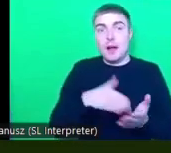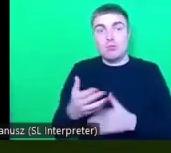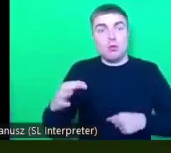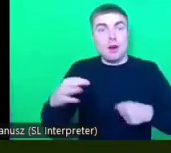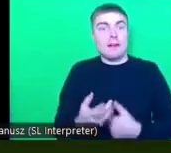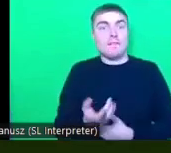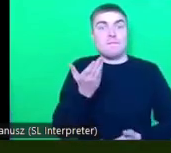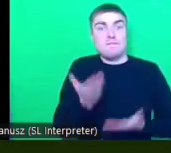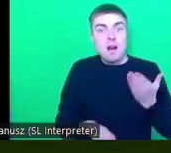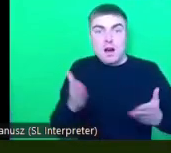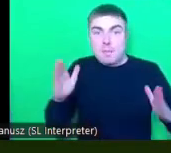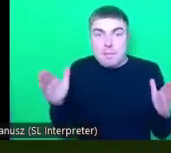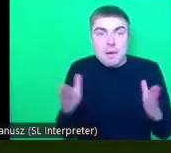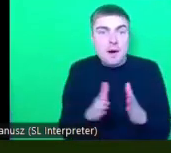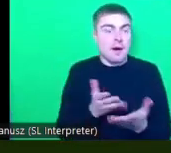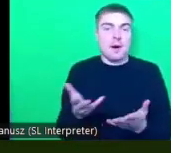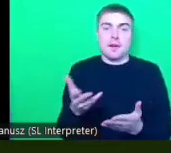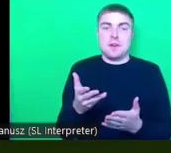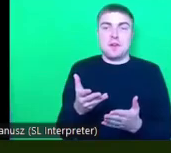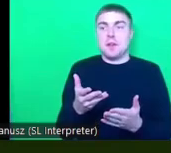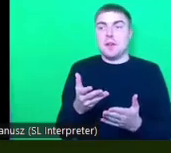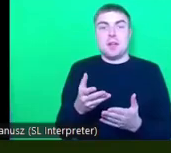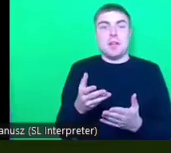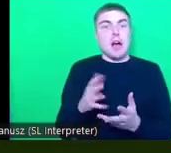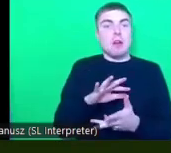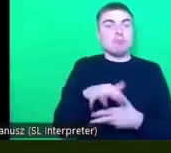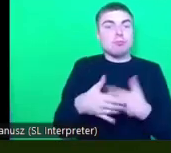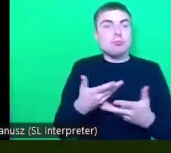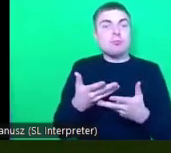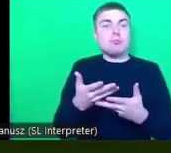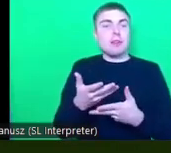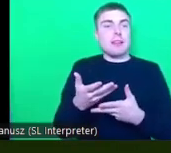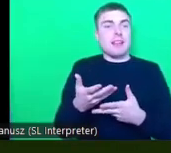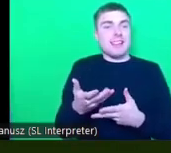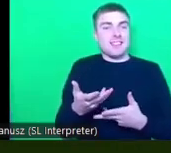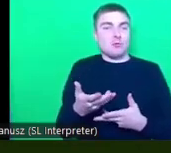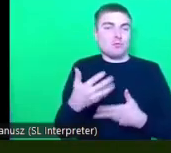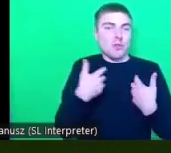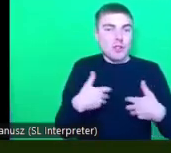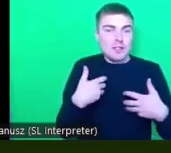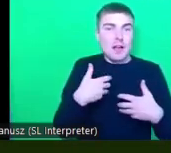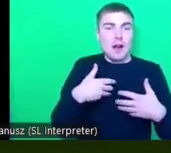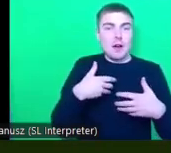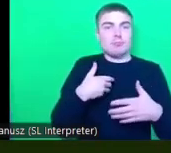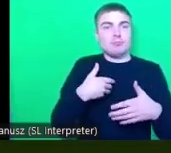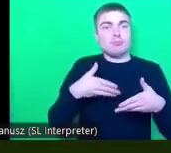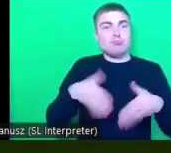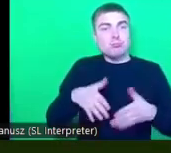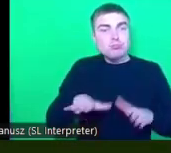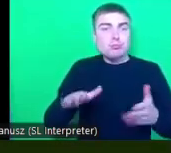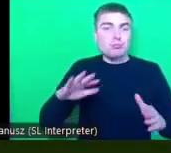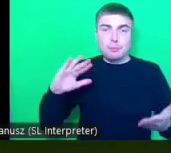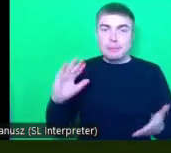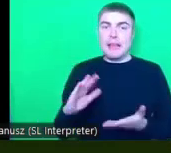And therefore, prey species can have different numbers of strategies to avoid the risk